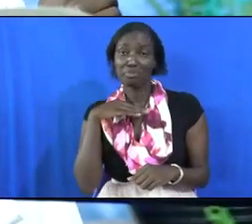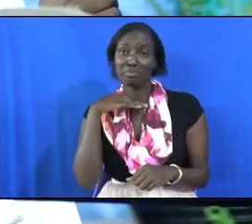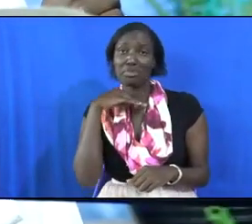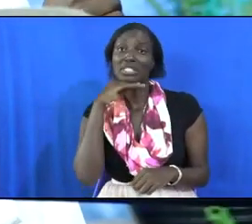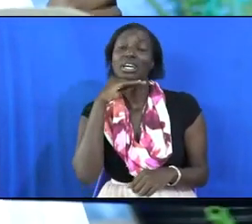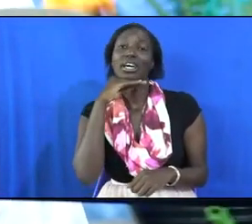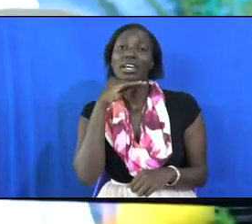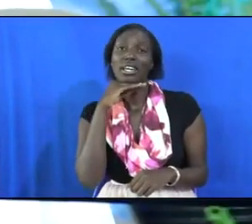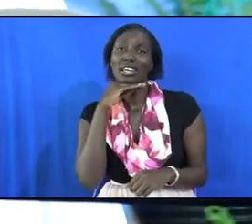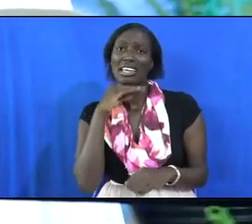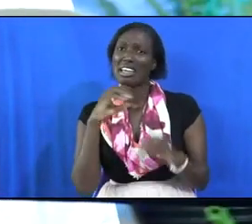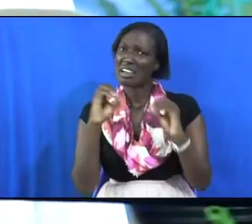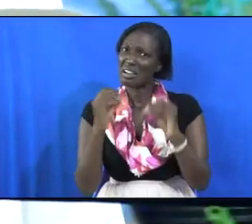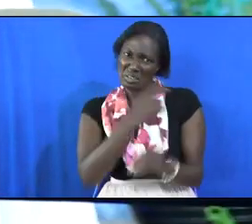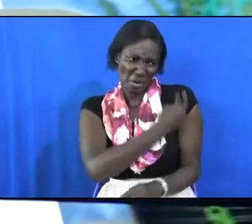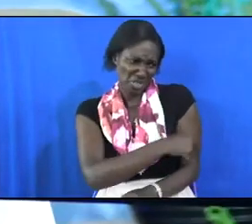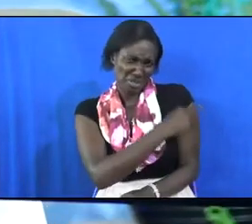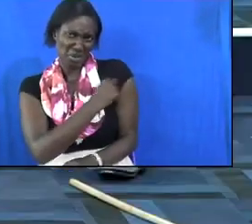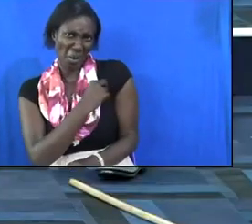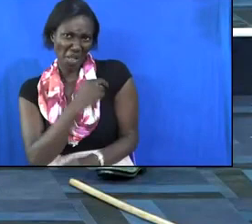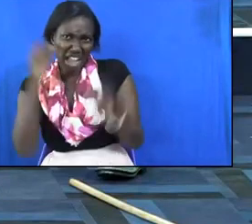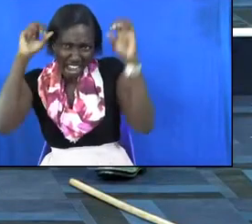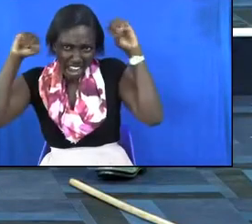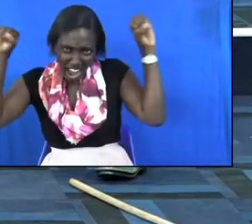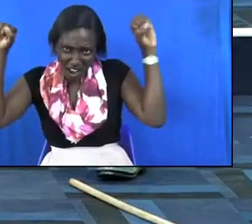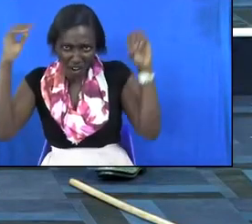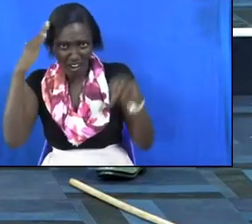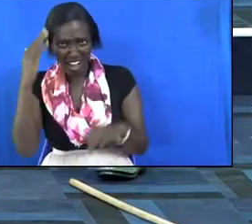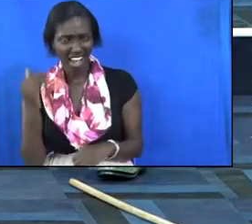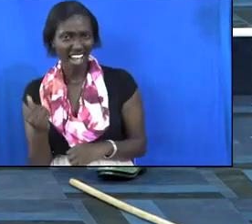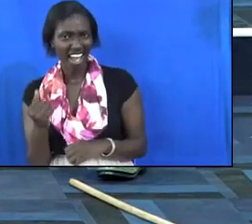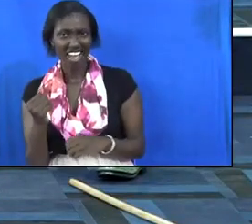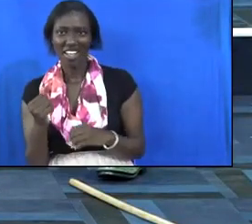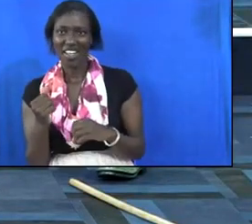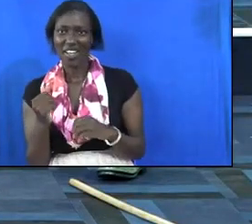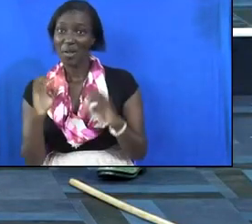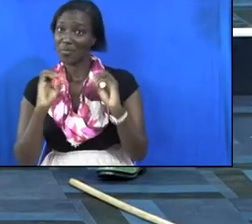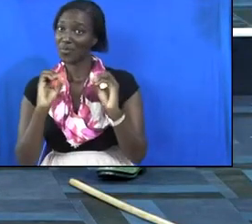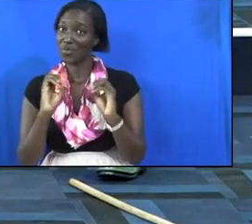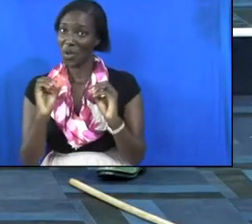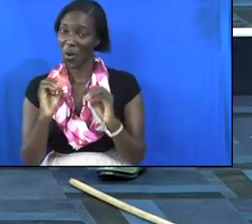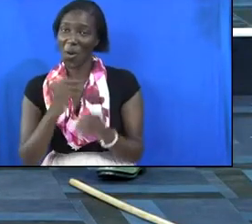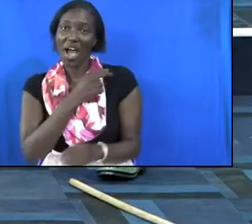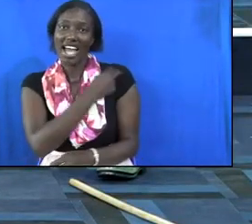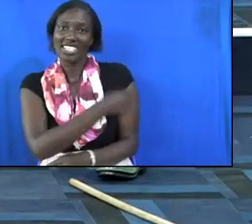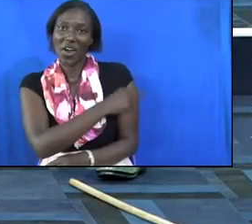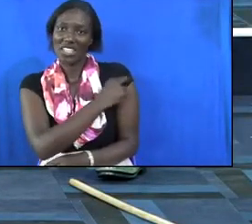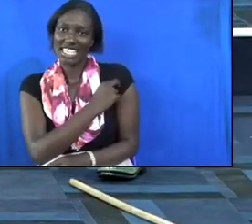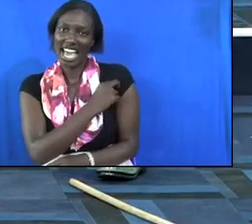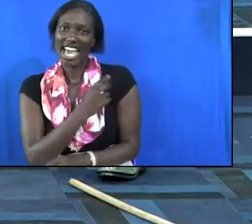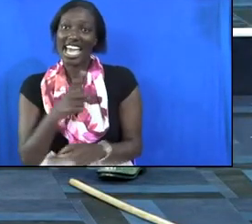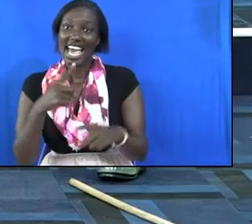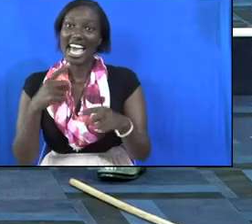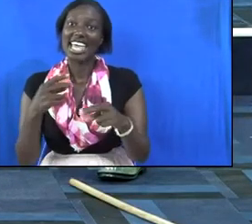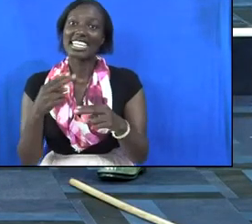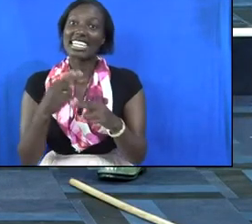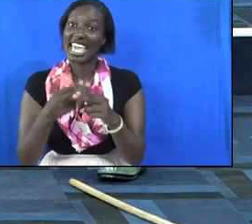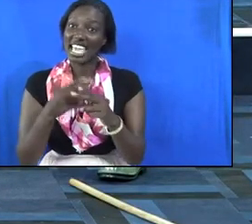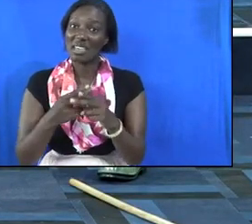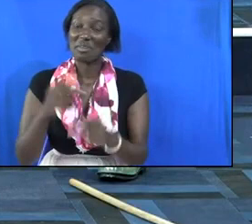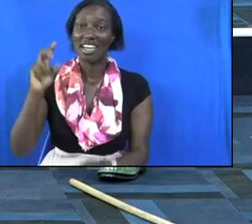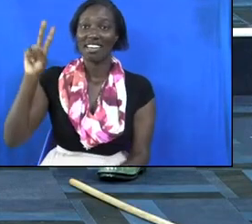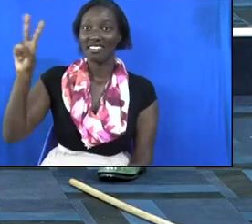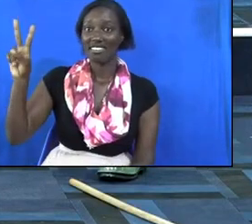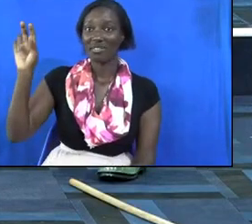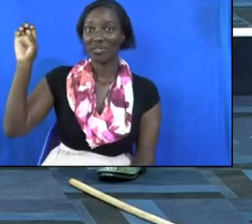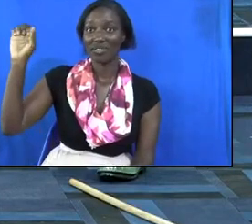to hospital? No, cows usually, you find that there's a doctor called the veterinary. So this doctor